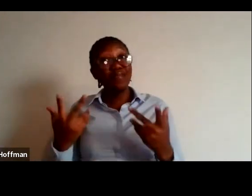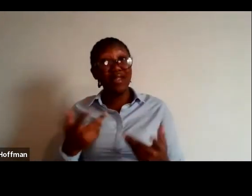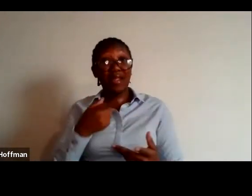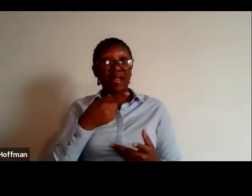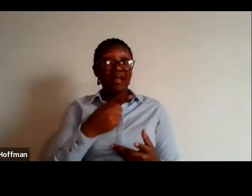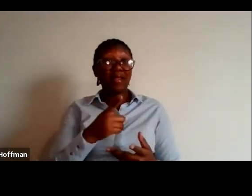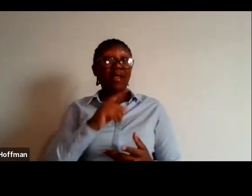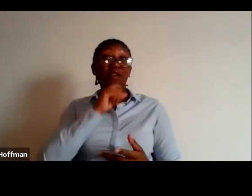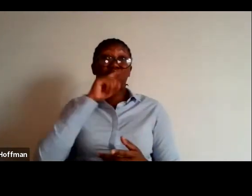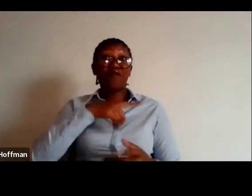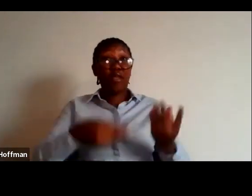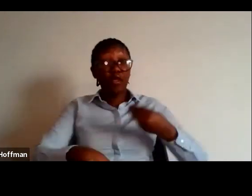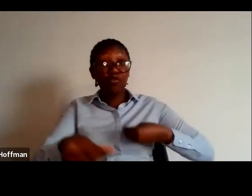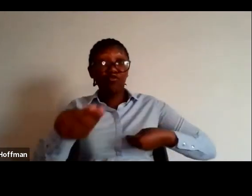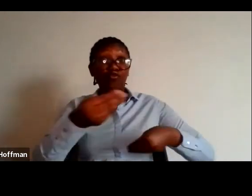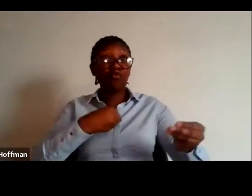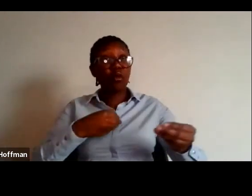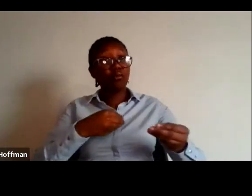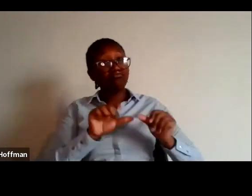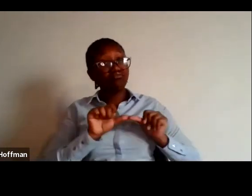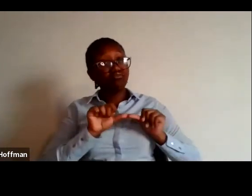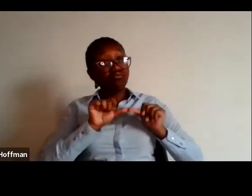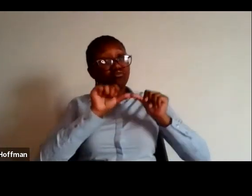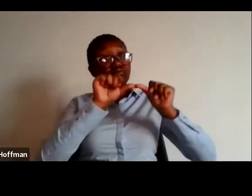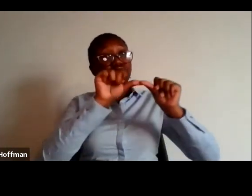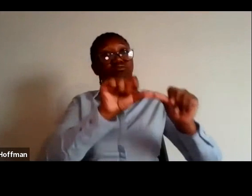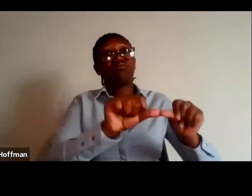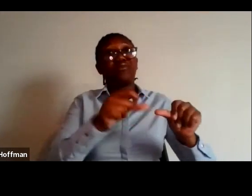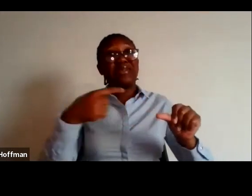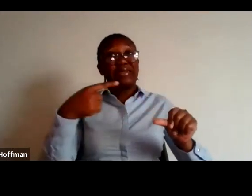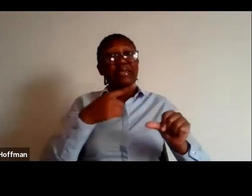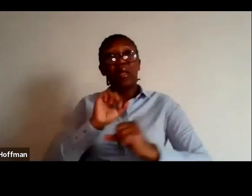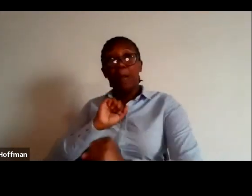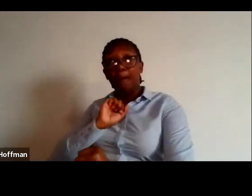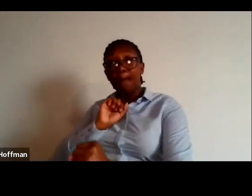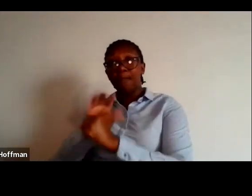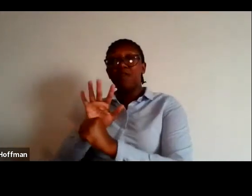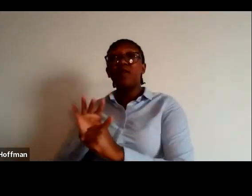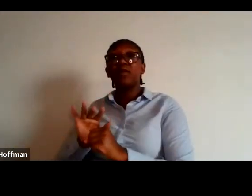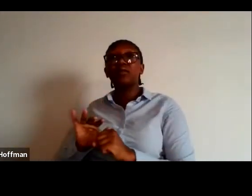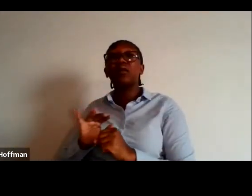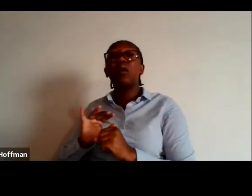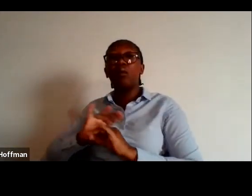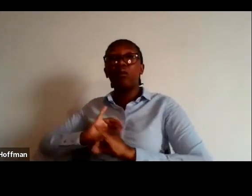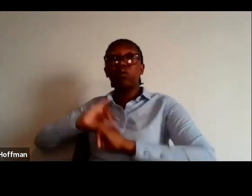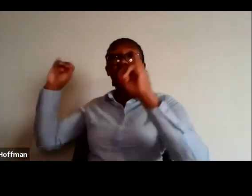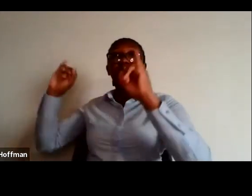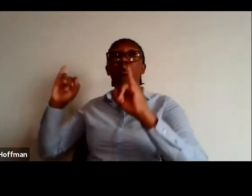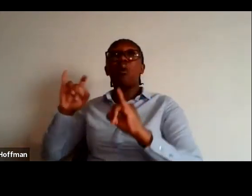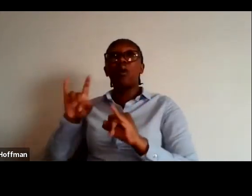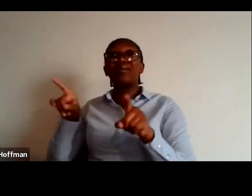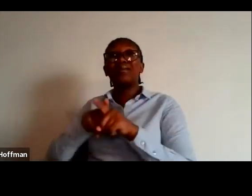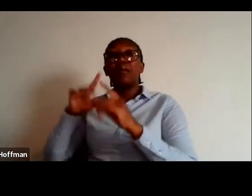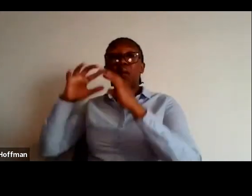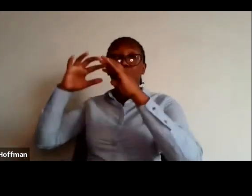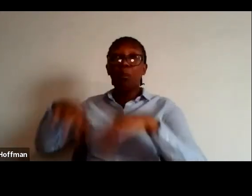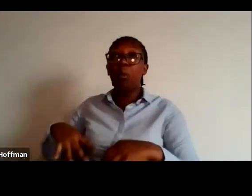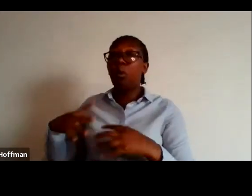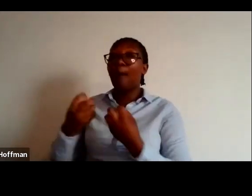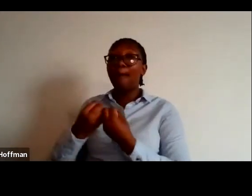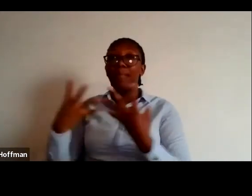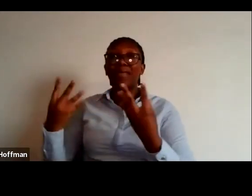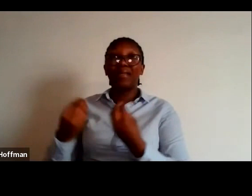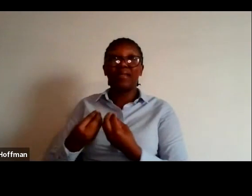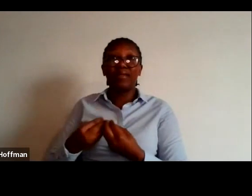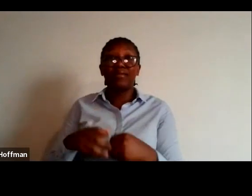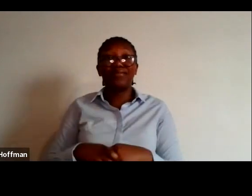thrive in our space, it will indeed diminish the sovereignty of different nation states.